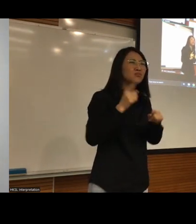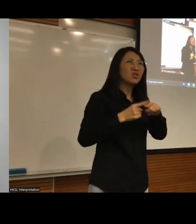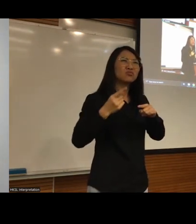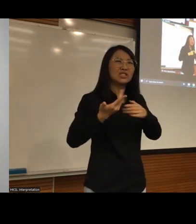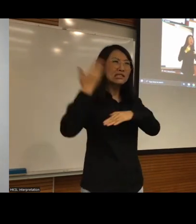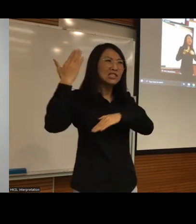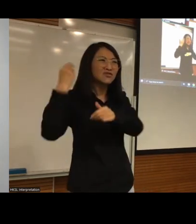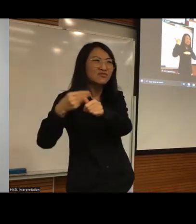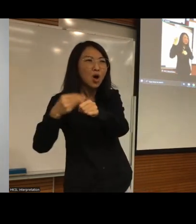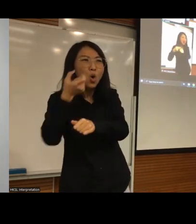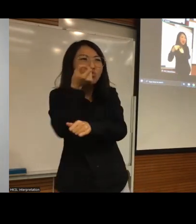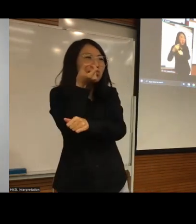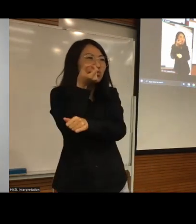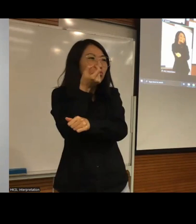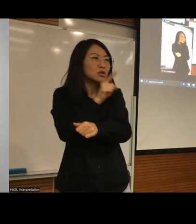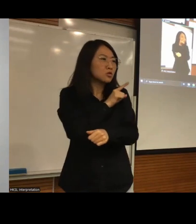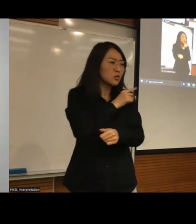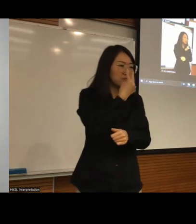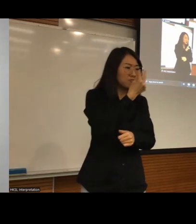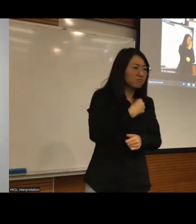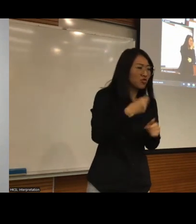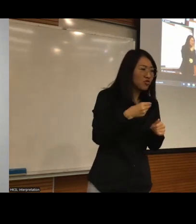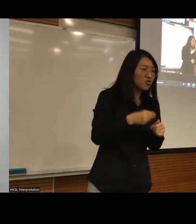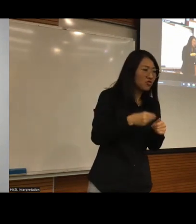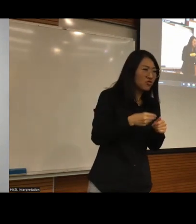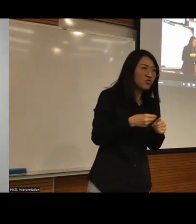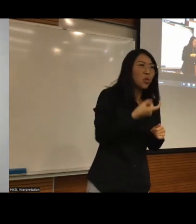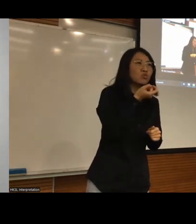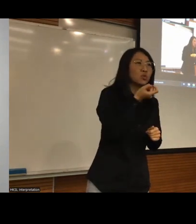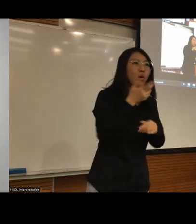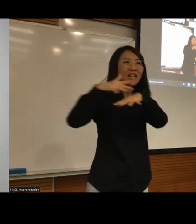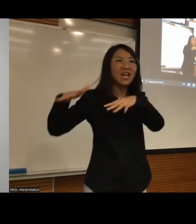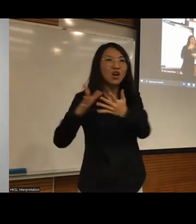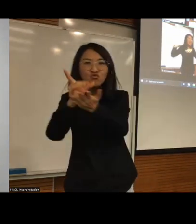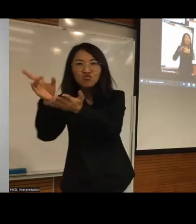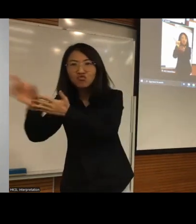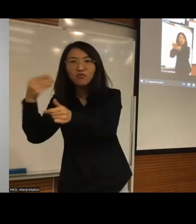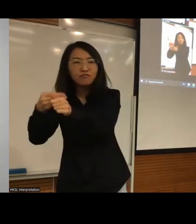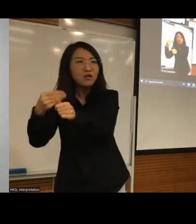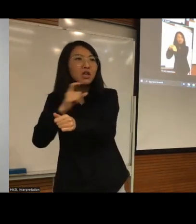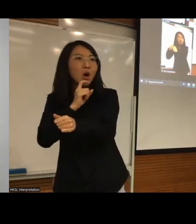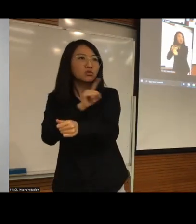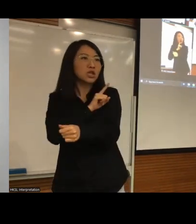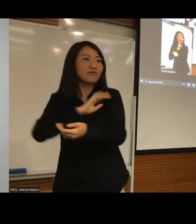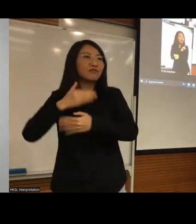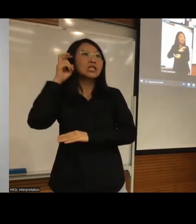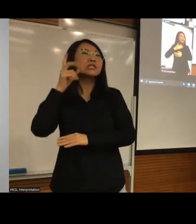this practice, seeing as it is very effective in other expertise-dependent professions? Professor Gile, please.